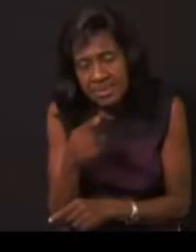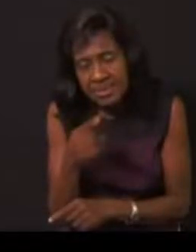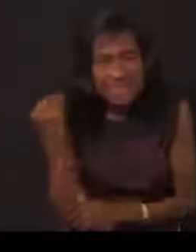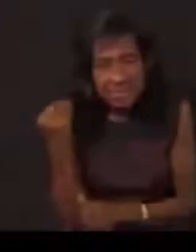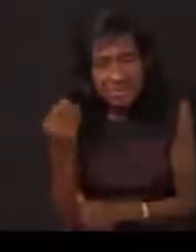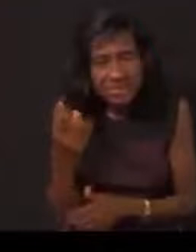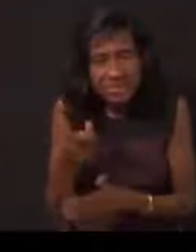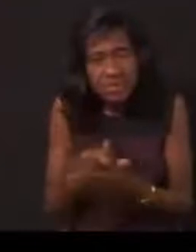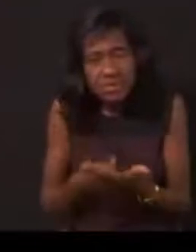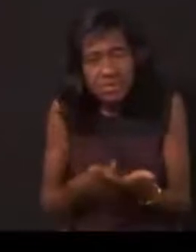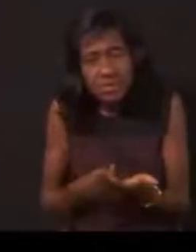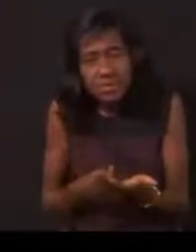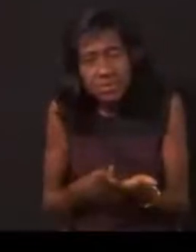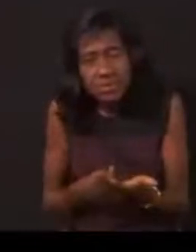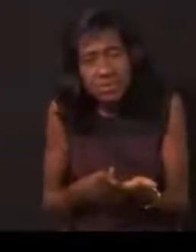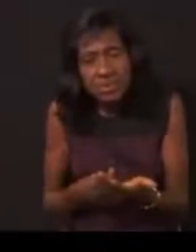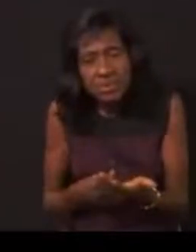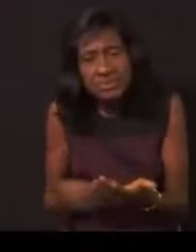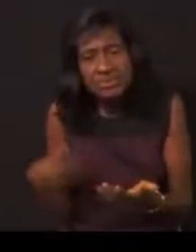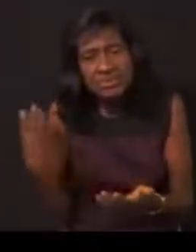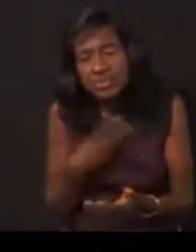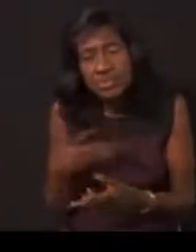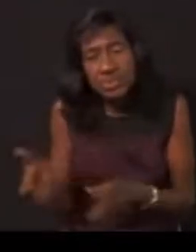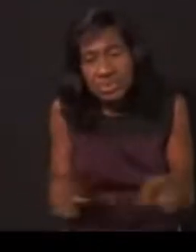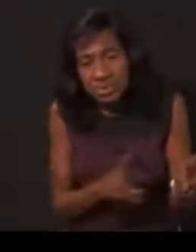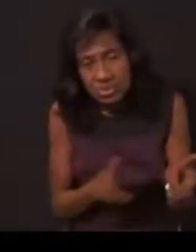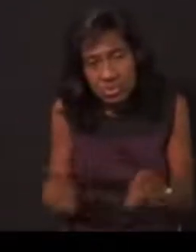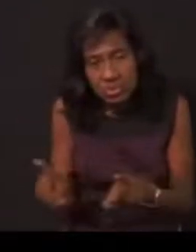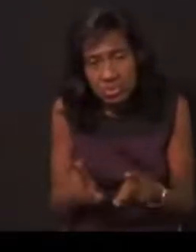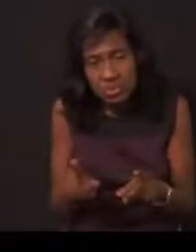our levels of building resiliency